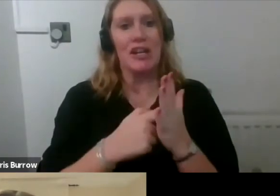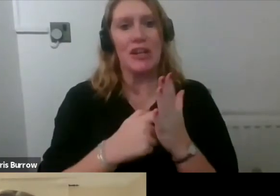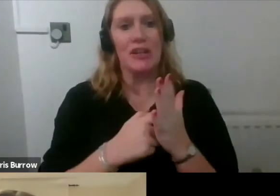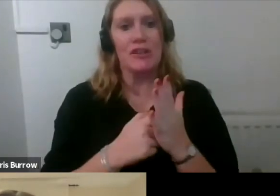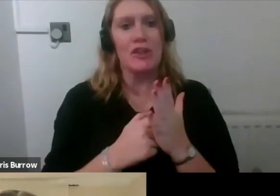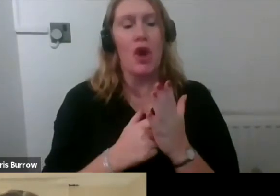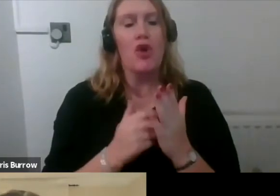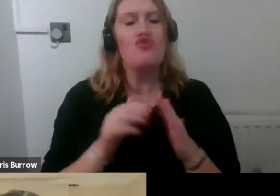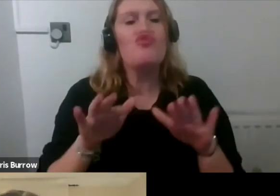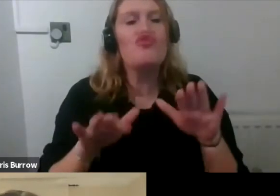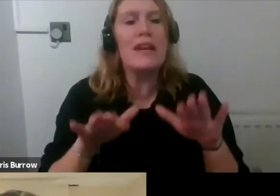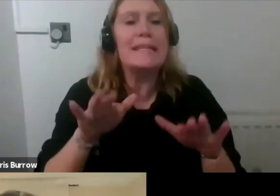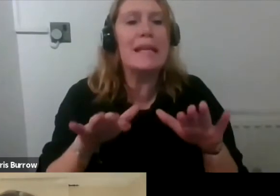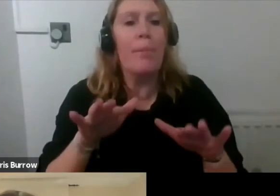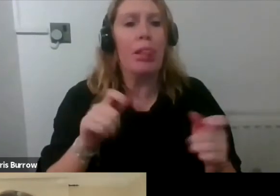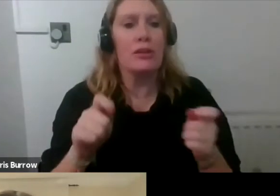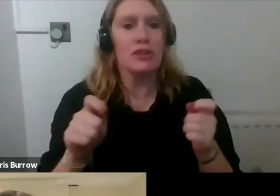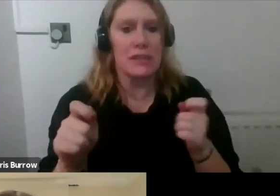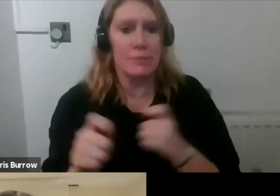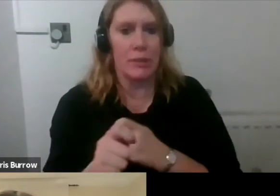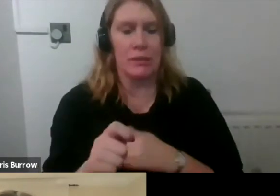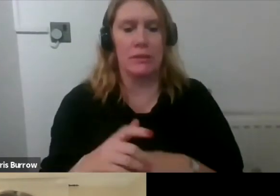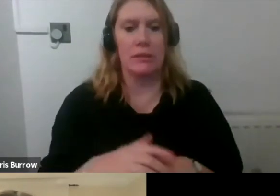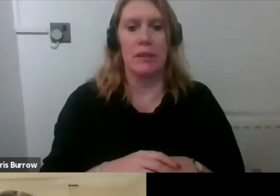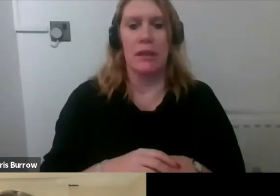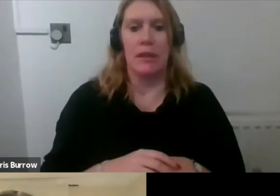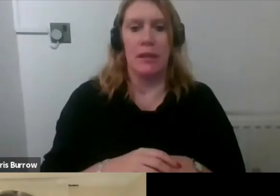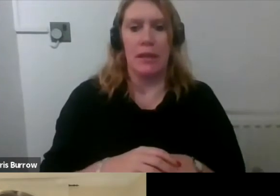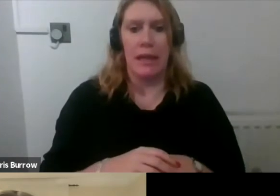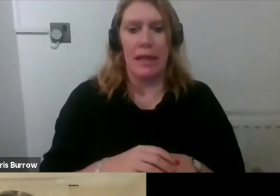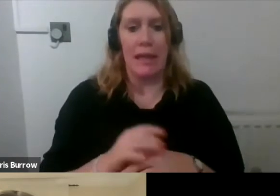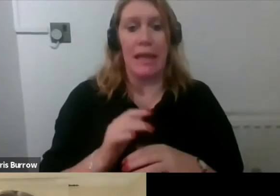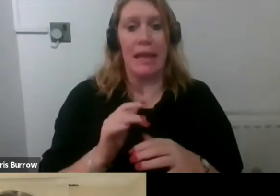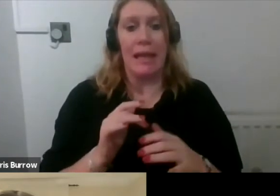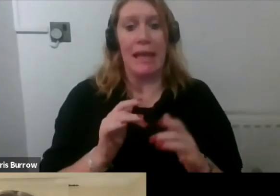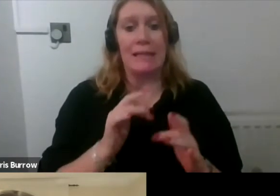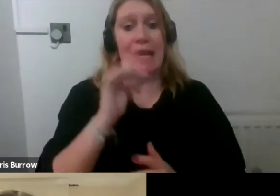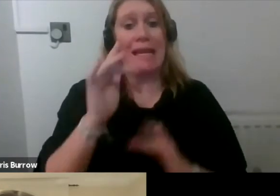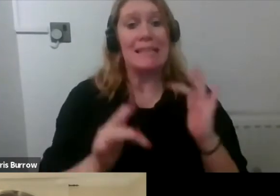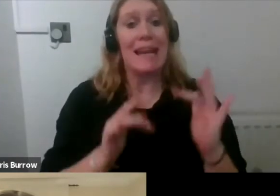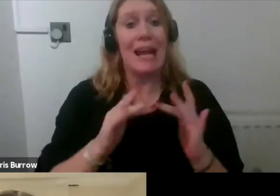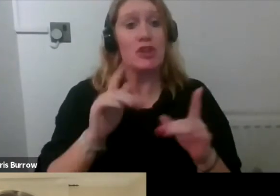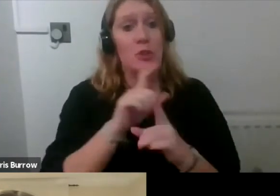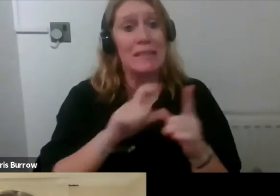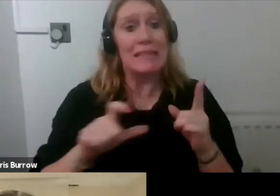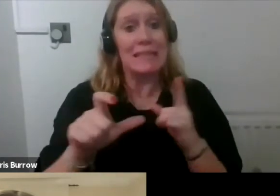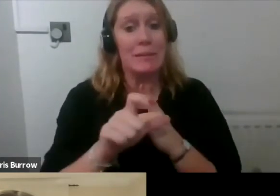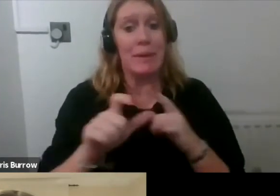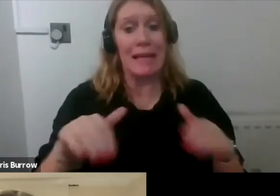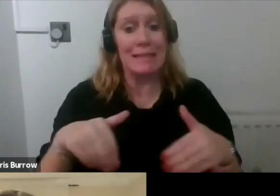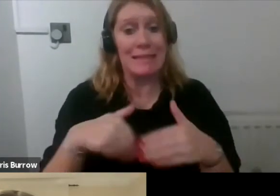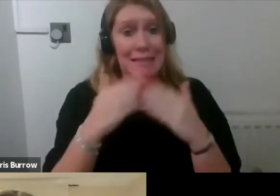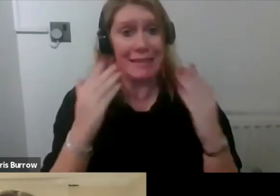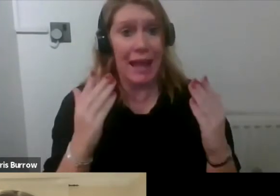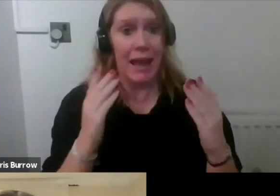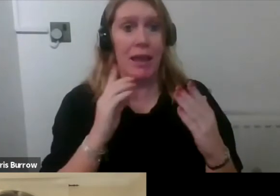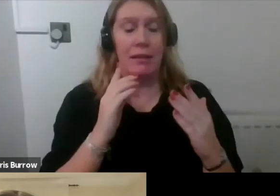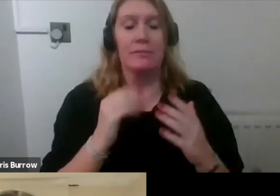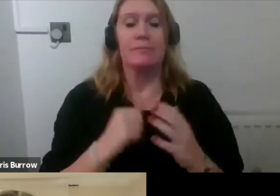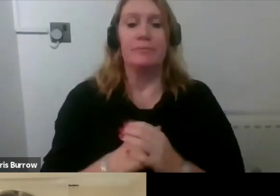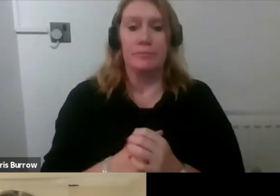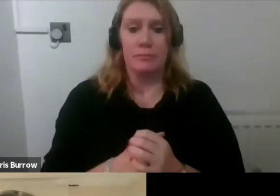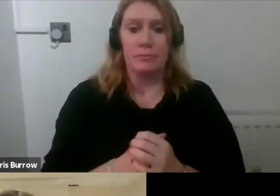International Day of Disabled People. It's the 25th anniversary, almost exactly, of the